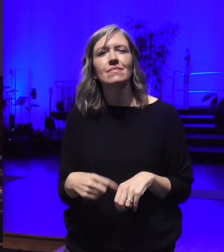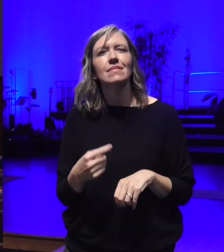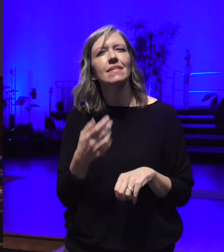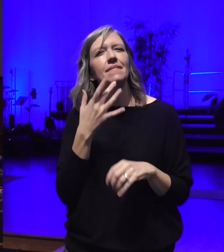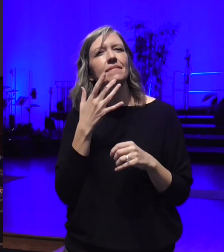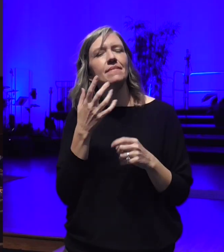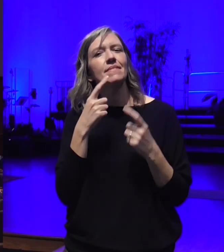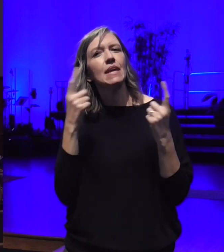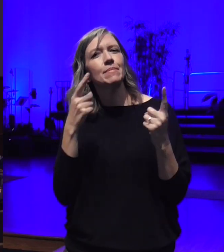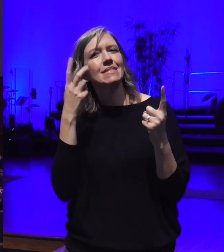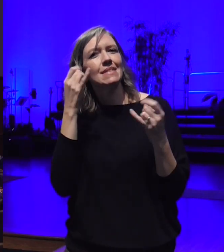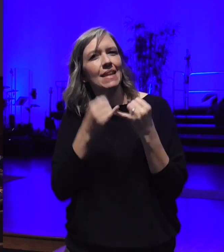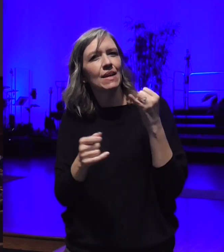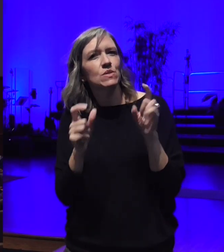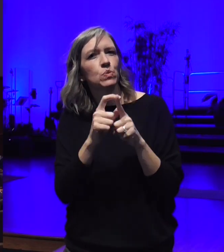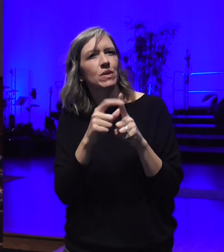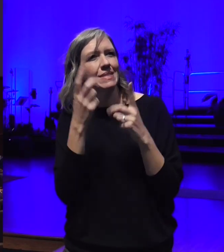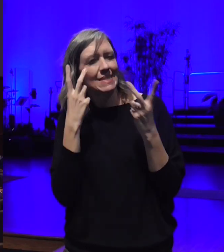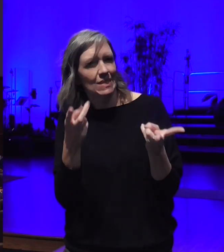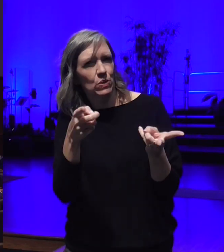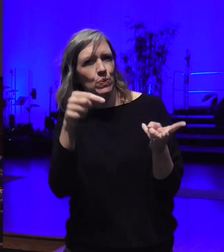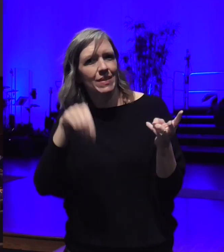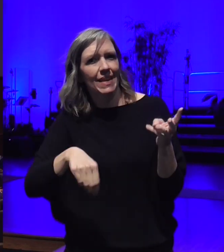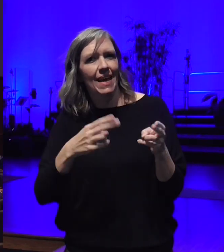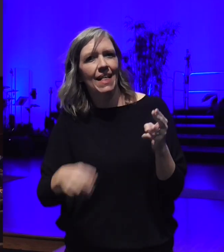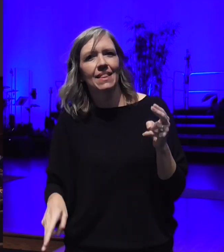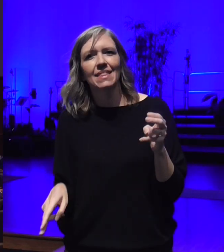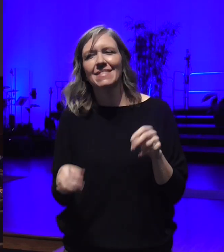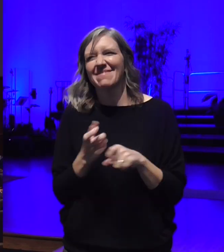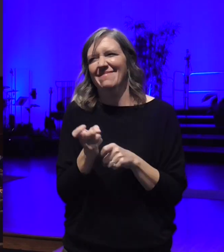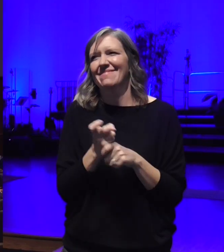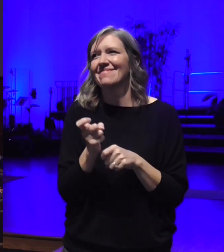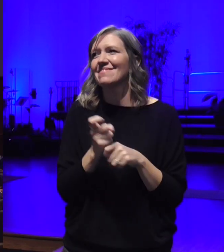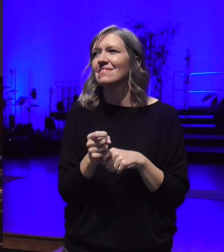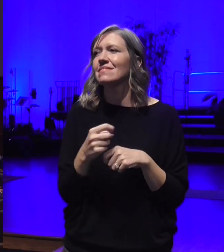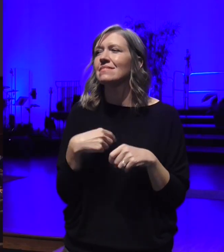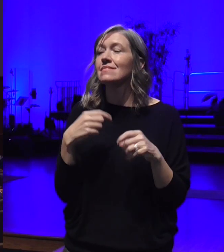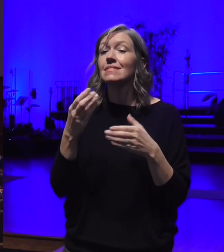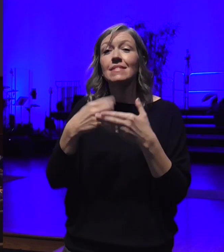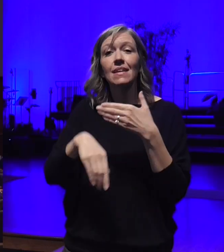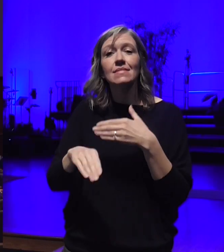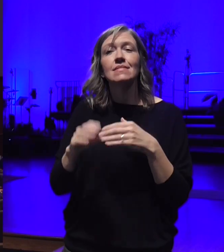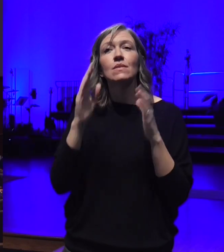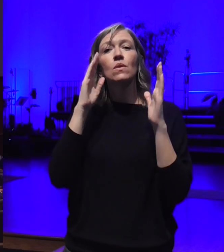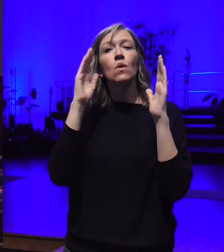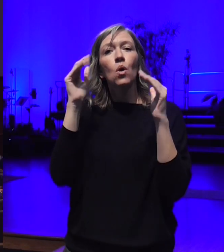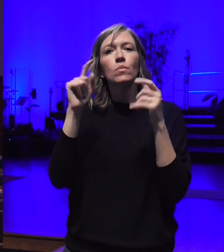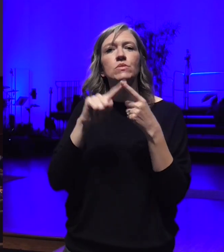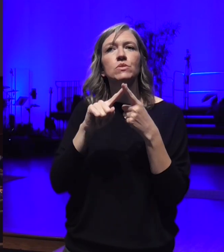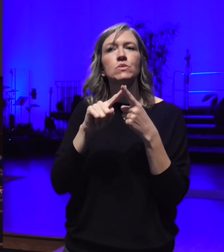I always like that one too. Next, hope to elude my ex-husbands.